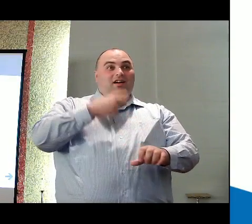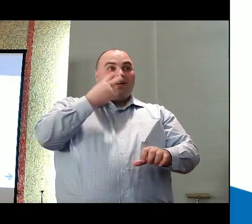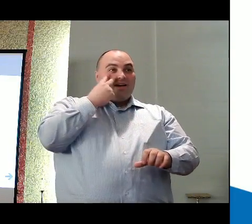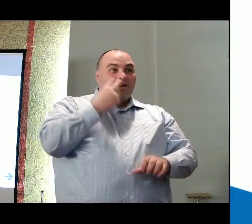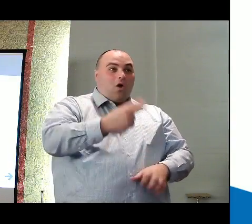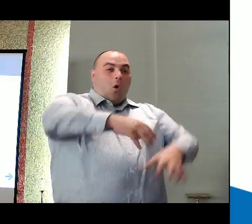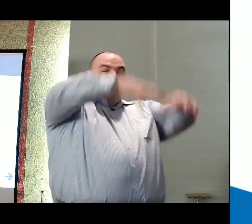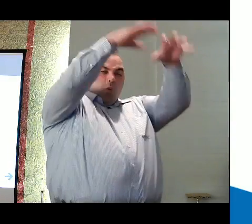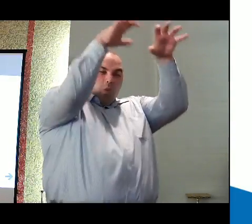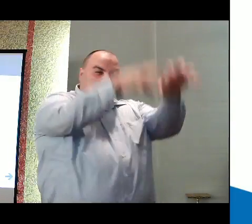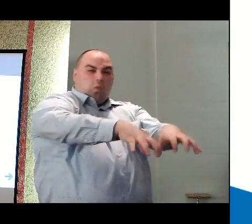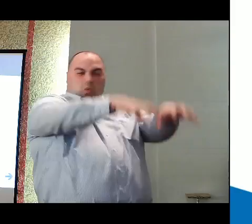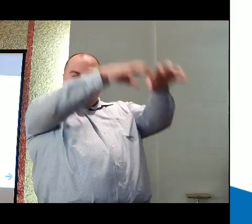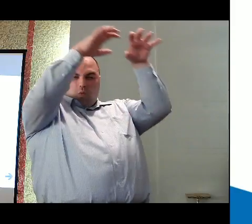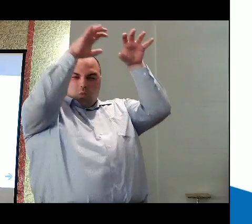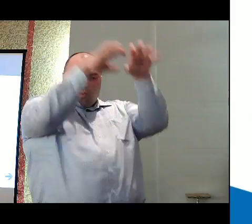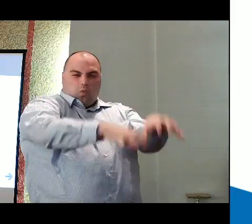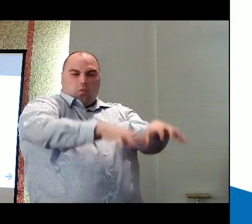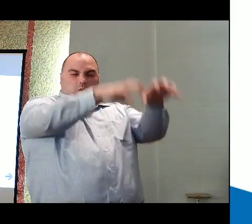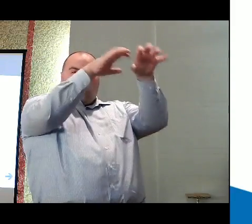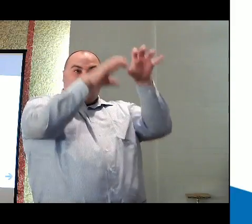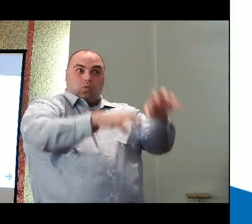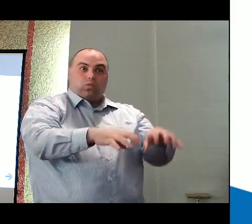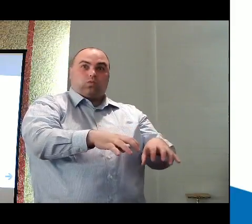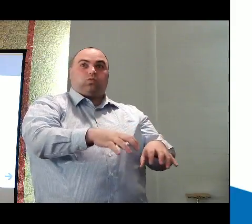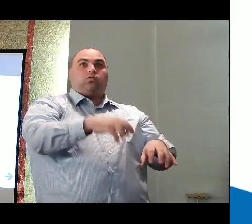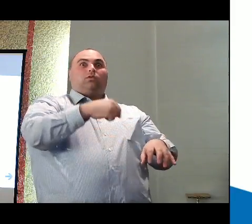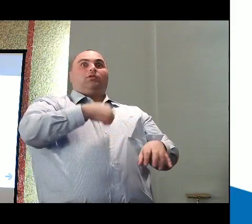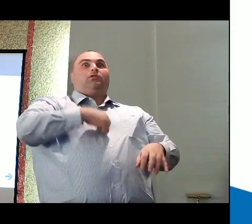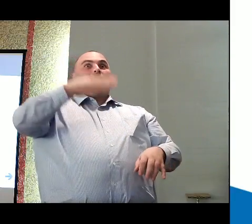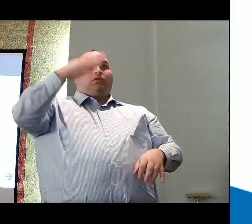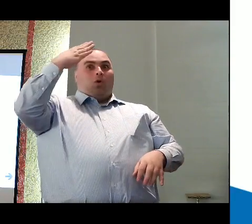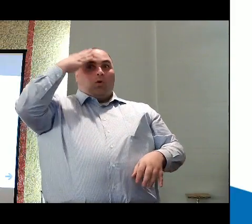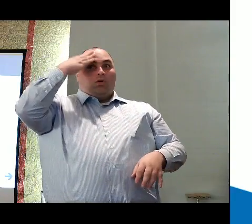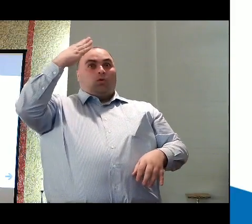And every time I watch